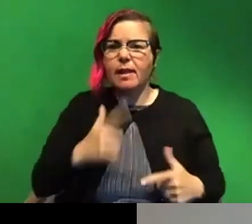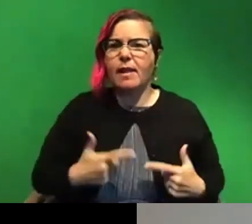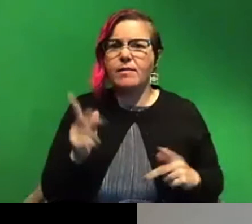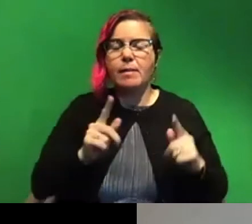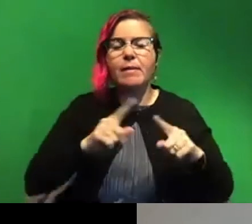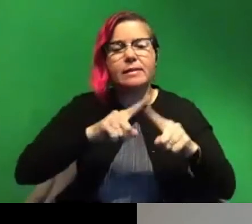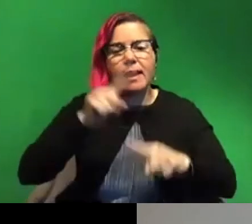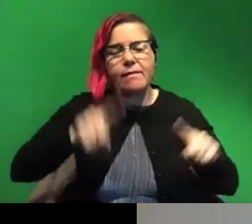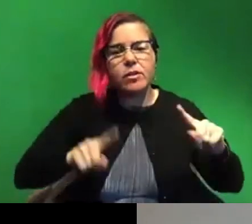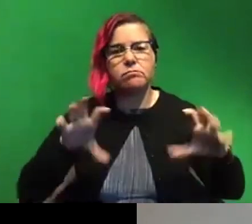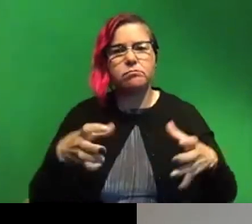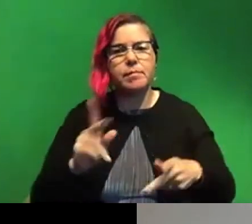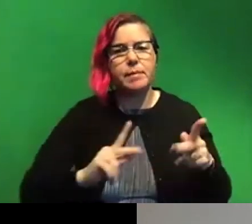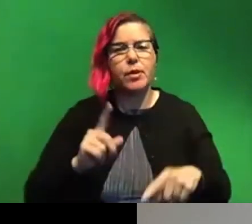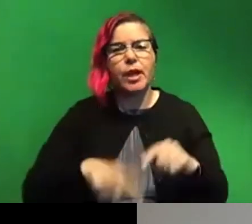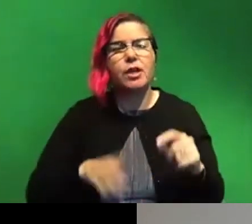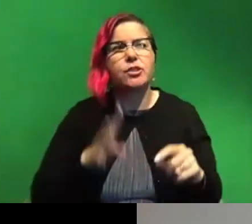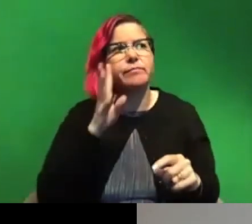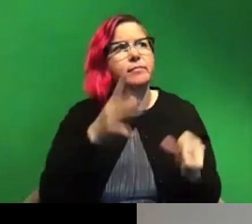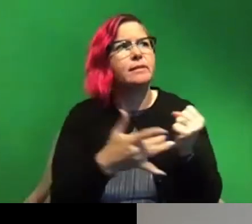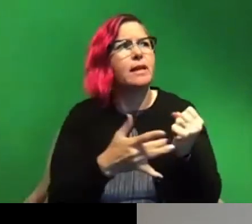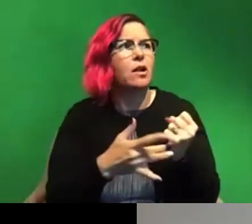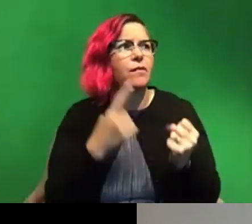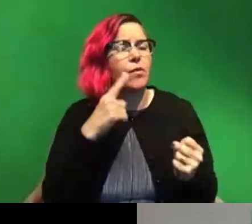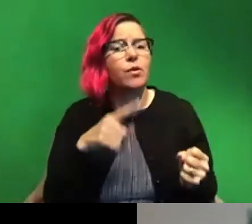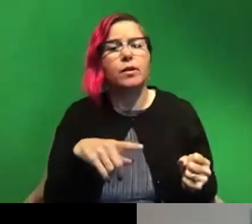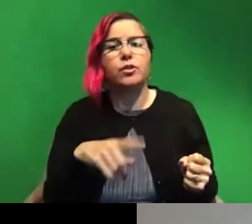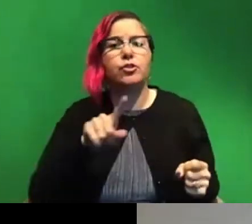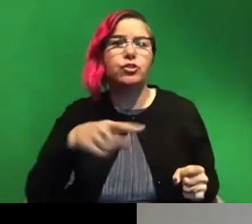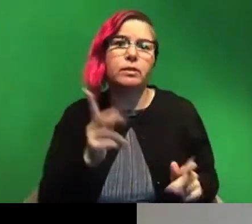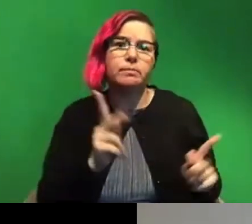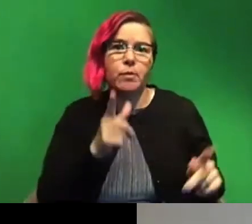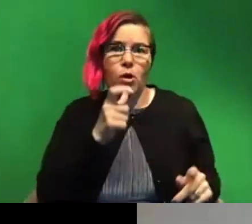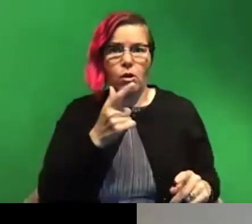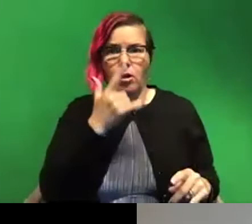diverse population. You can't just make technologies for, you know, just people who look like